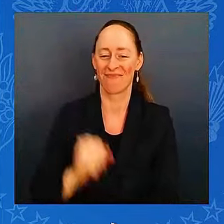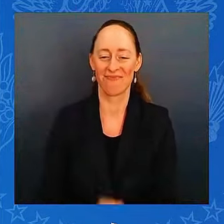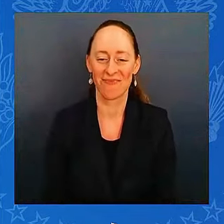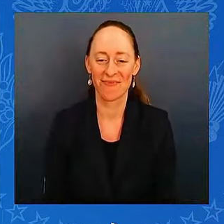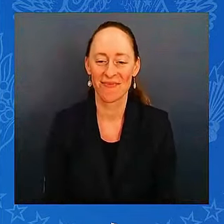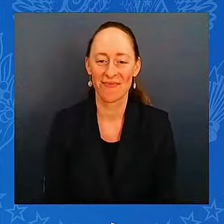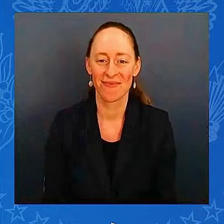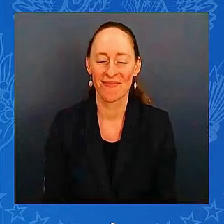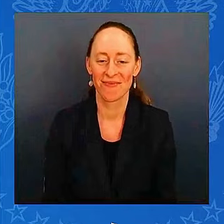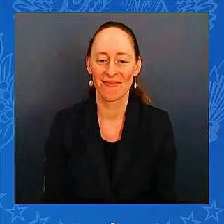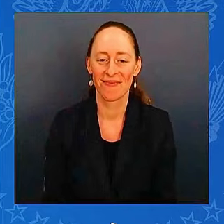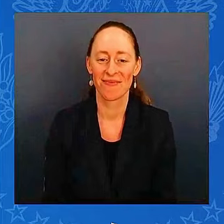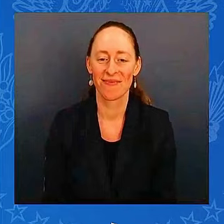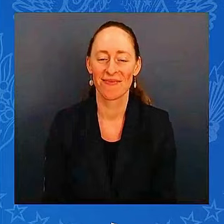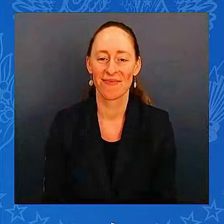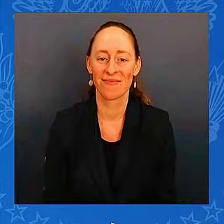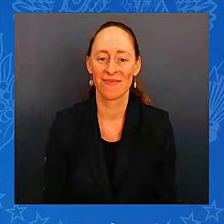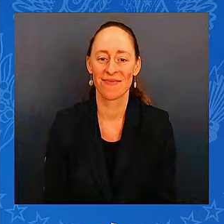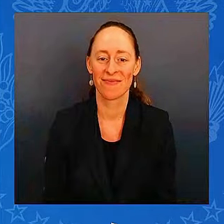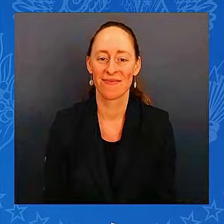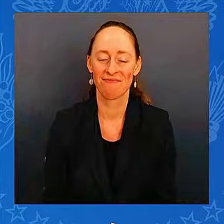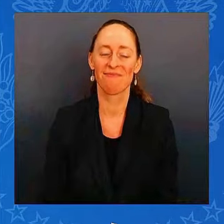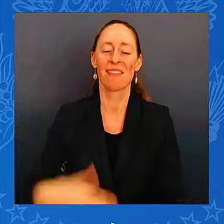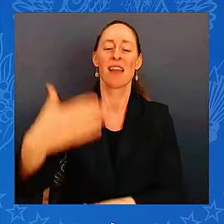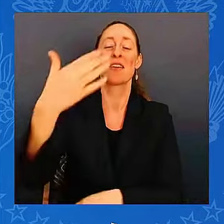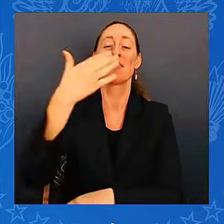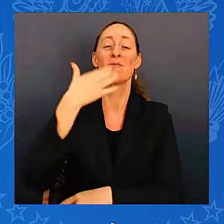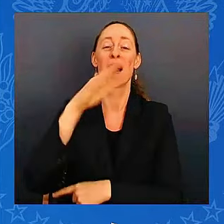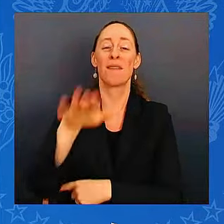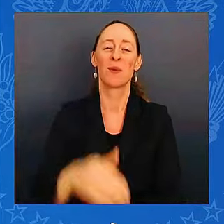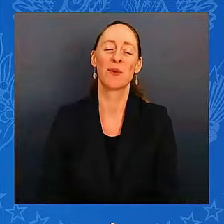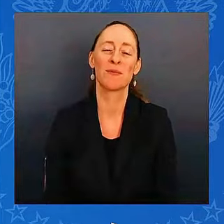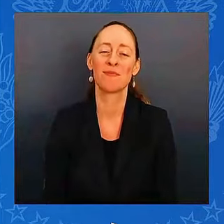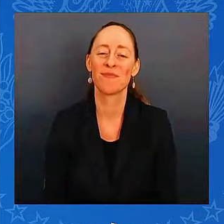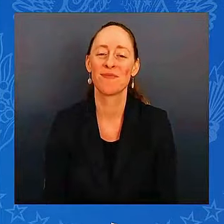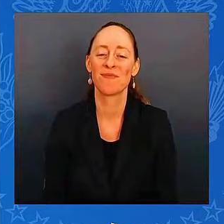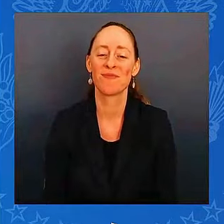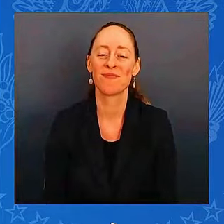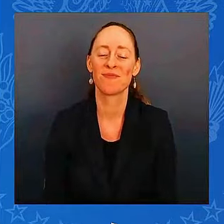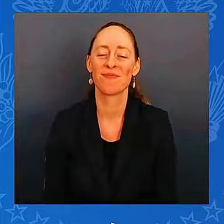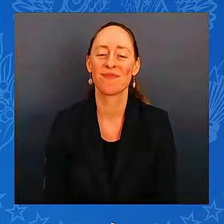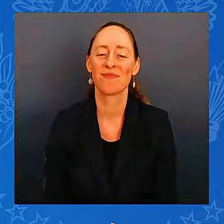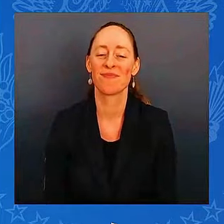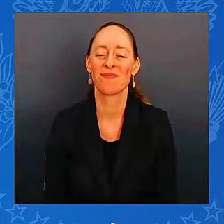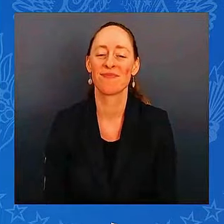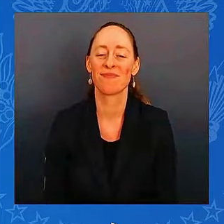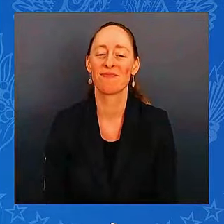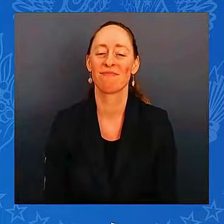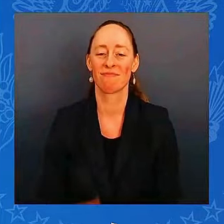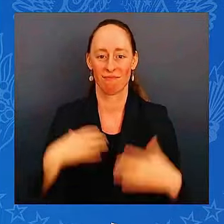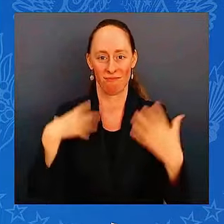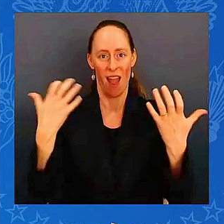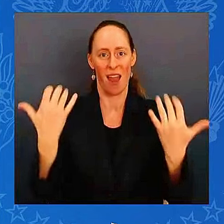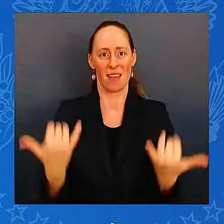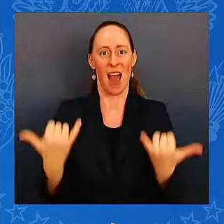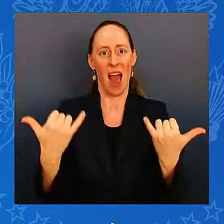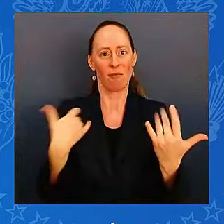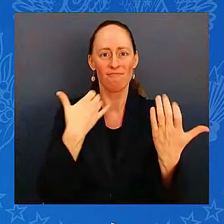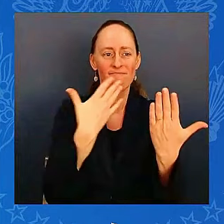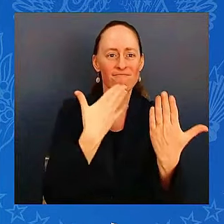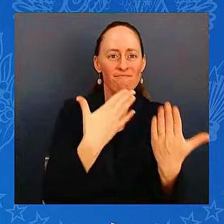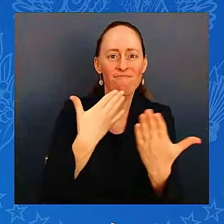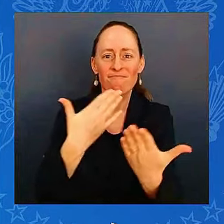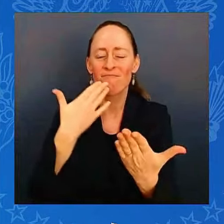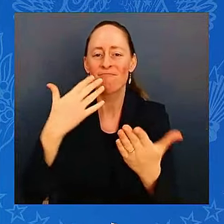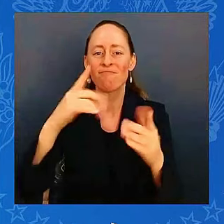Well, good afternoon, everyone. Let me start by thanking all the heads of state, all the leaders, the foreign ministers, who